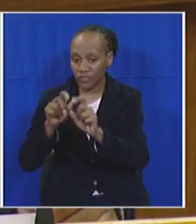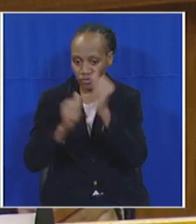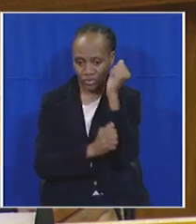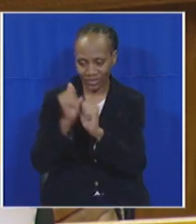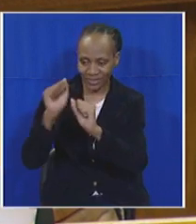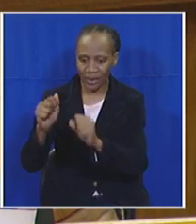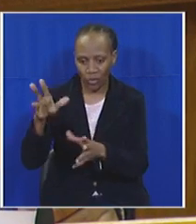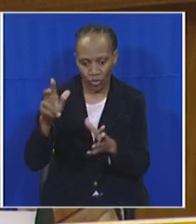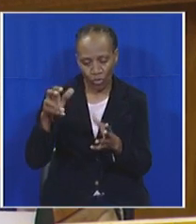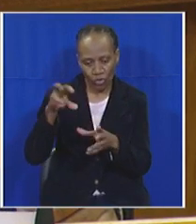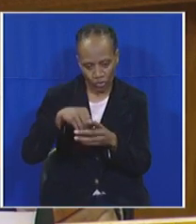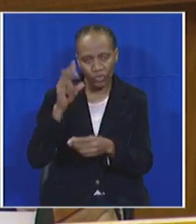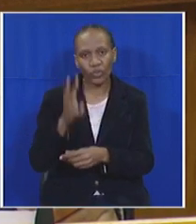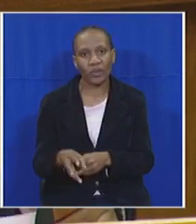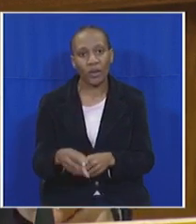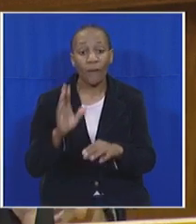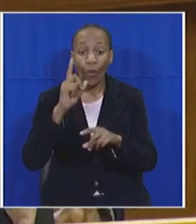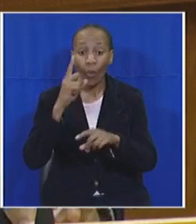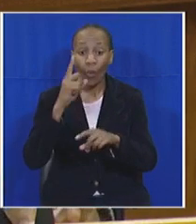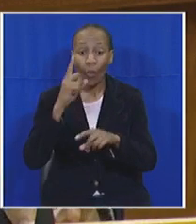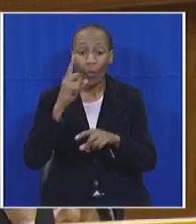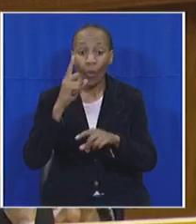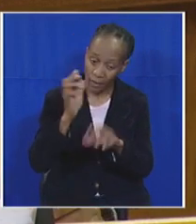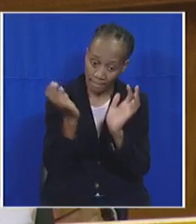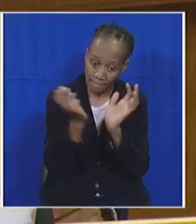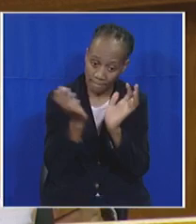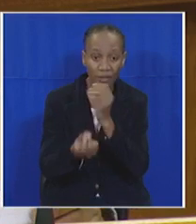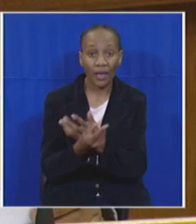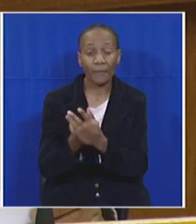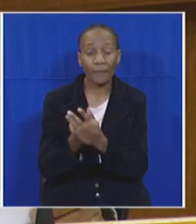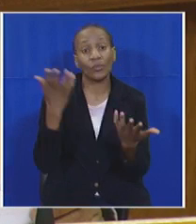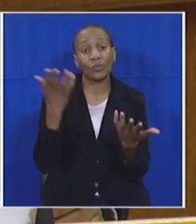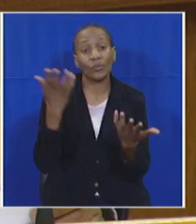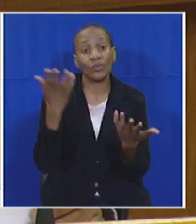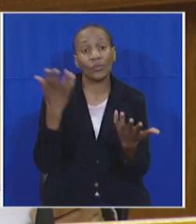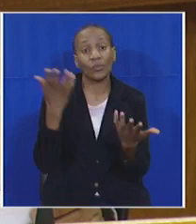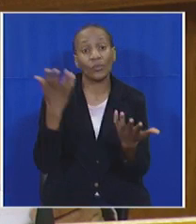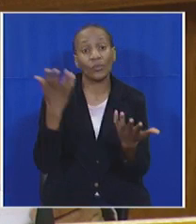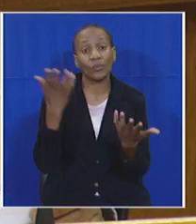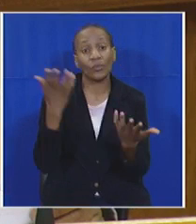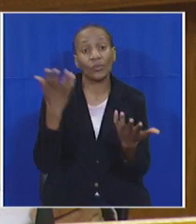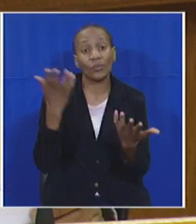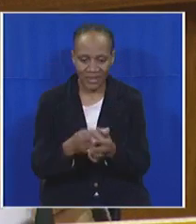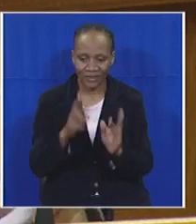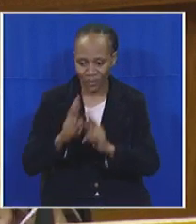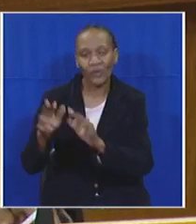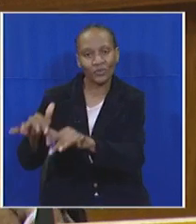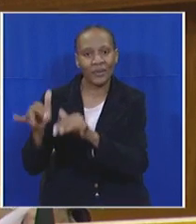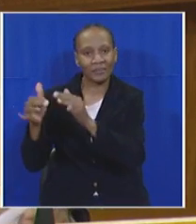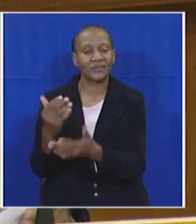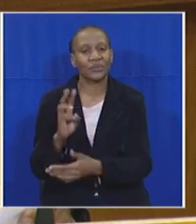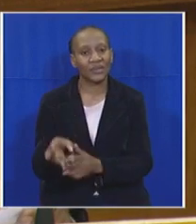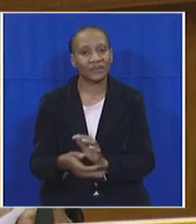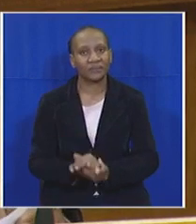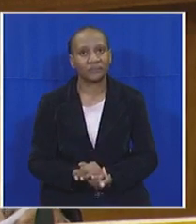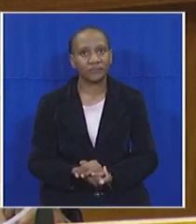Currently, there's only one more public hearing to be conducted in the Western Cape before presenting the report to Parliament. I'm choosing